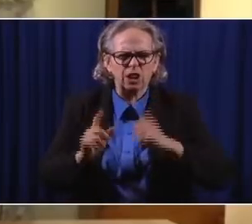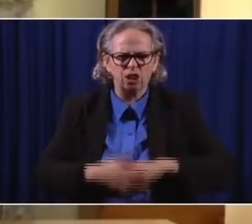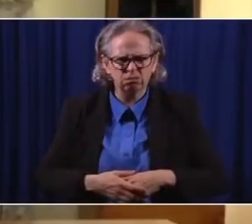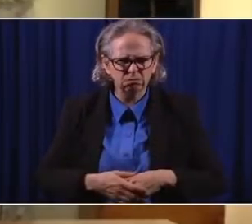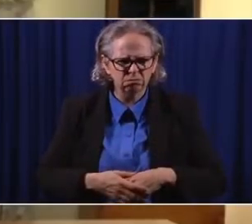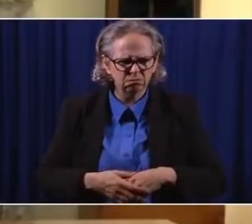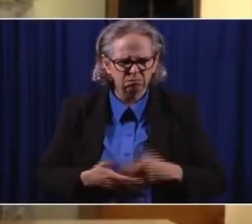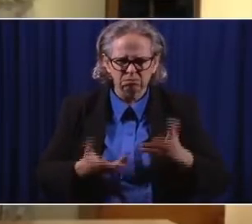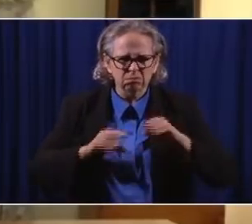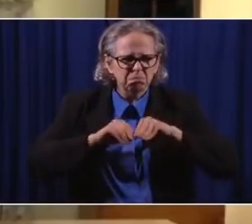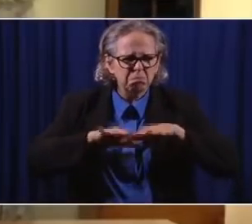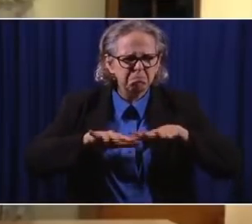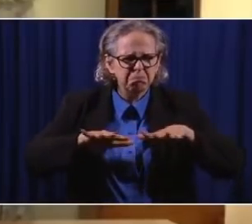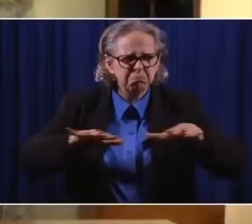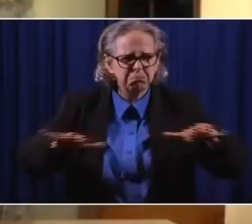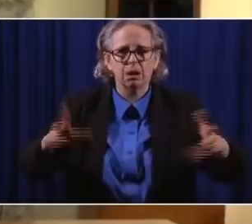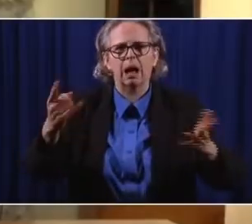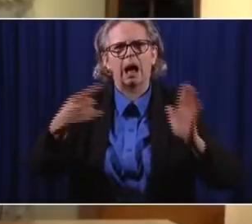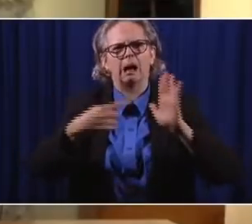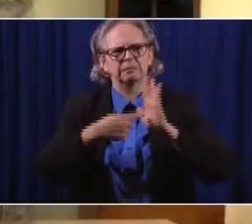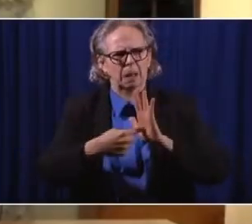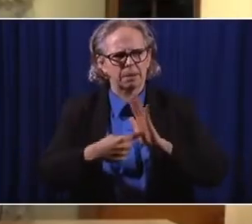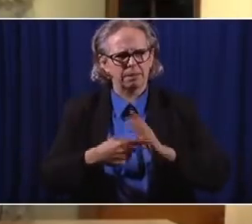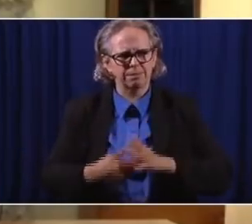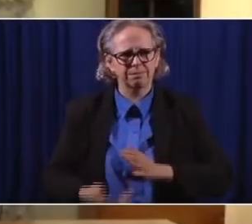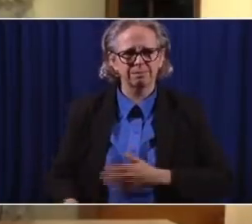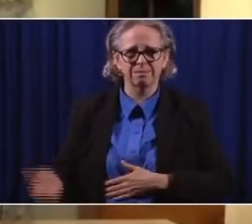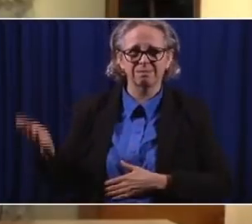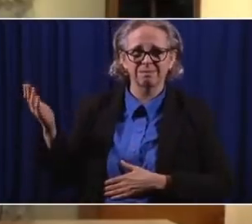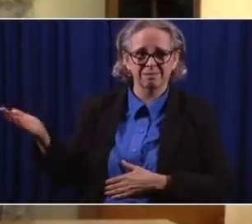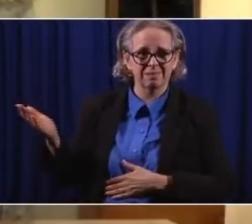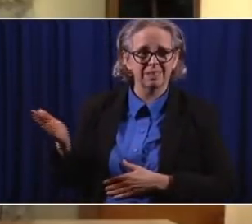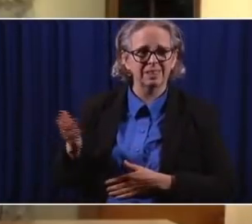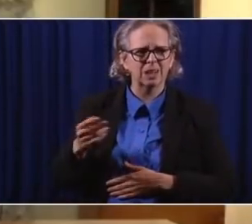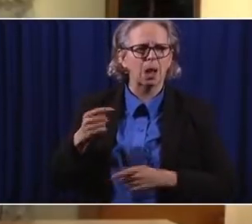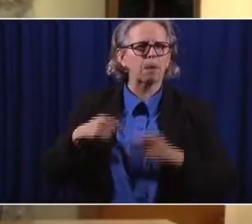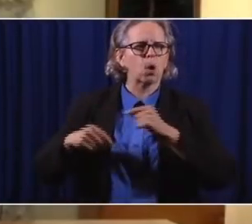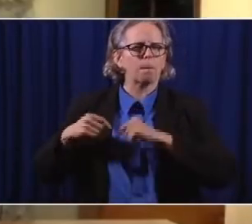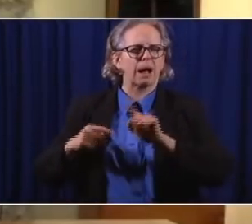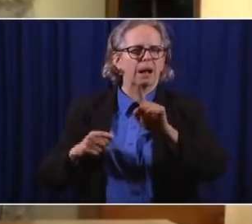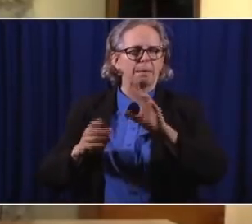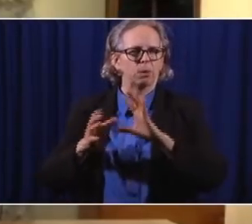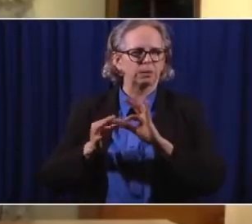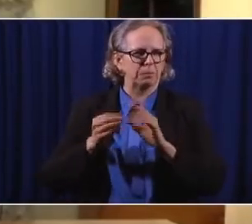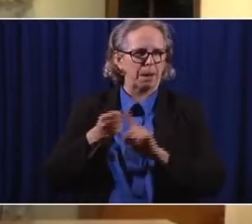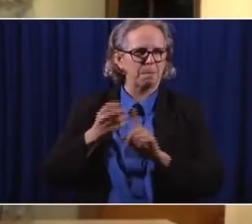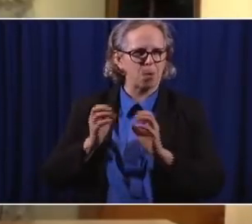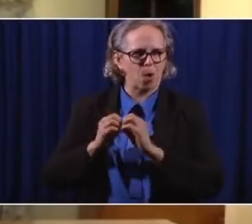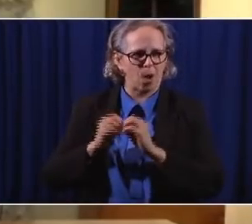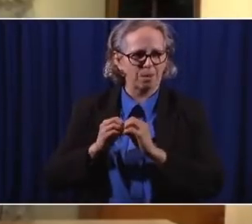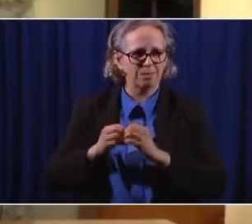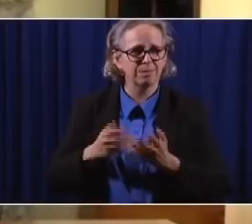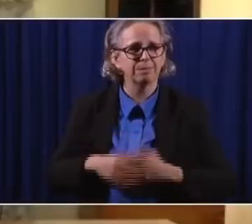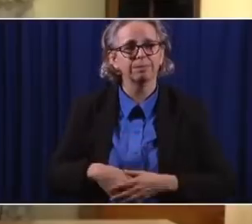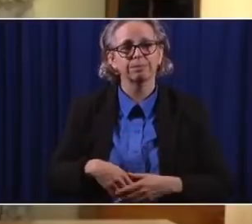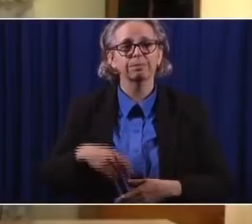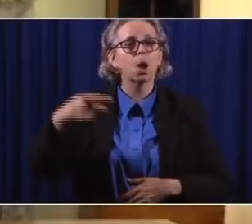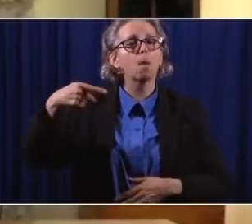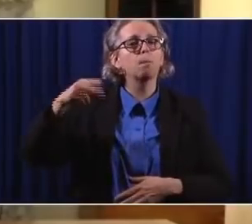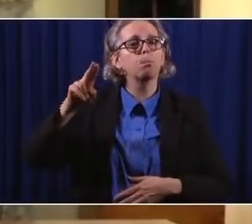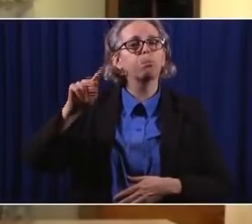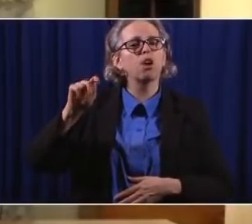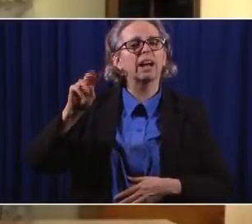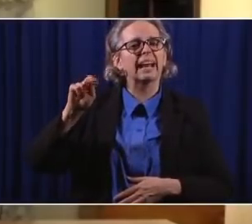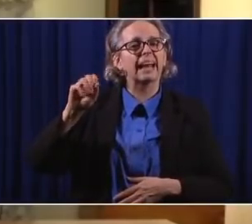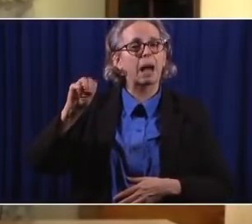is the first top of the list. We'll go back, Eric, to previous one. We'll go this one. Putnam County, you can